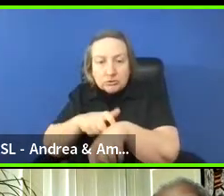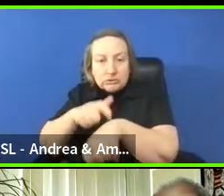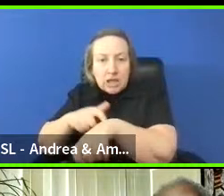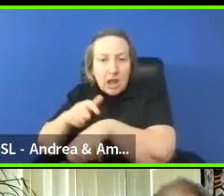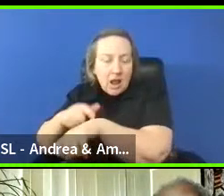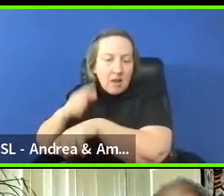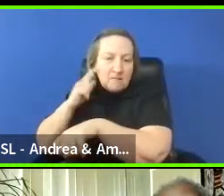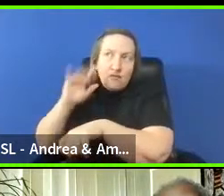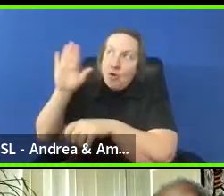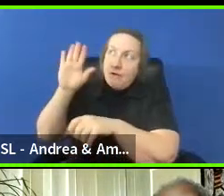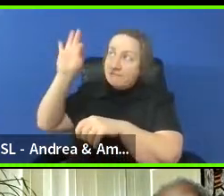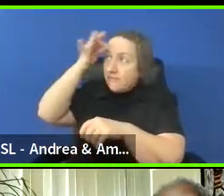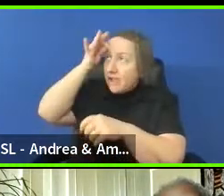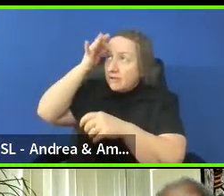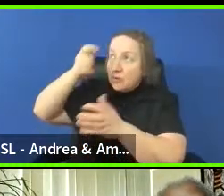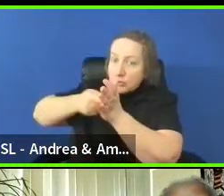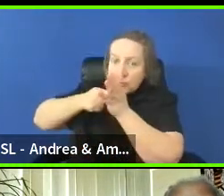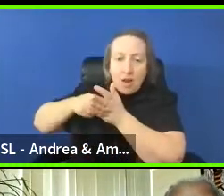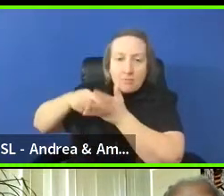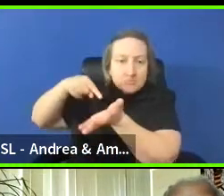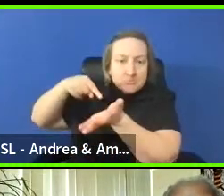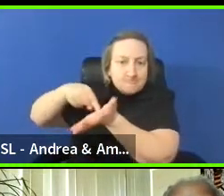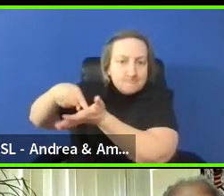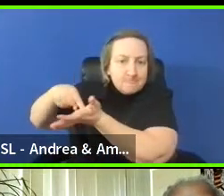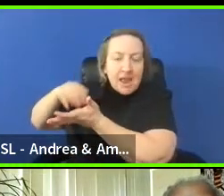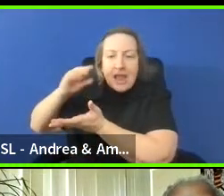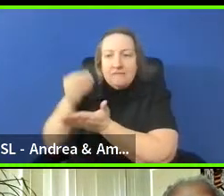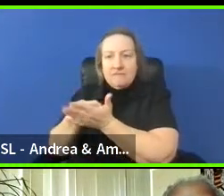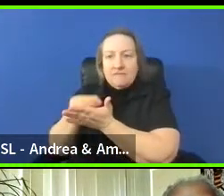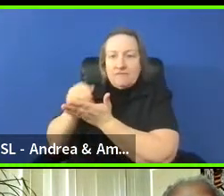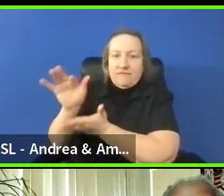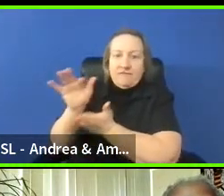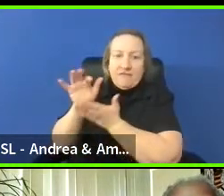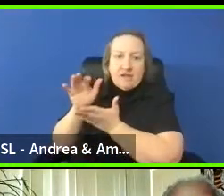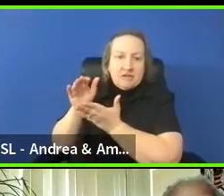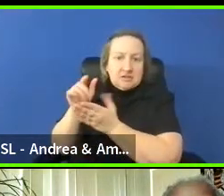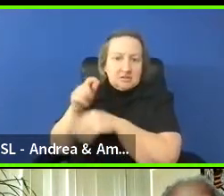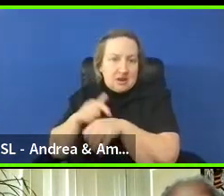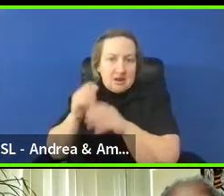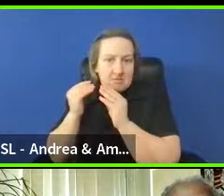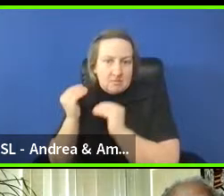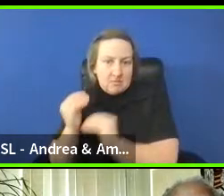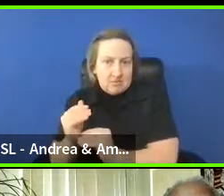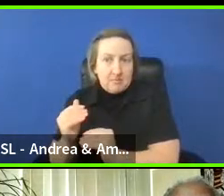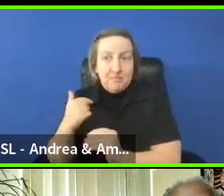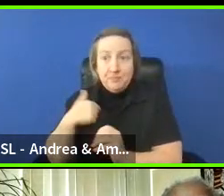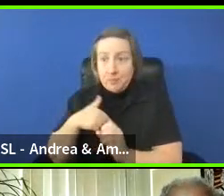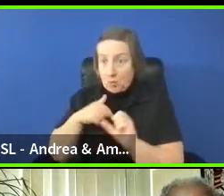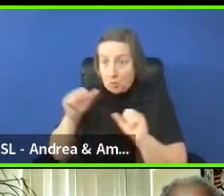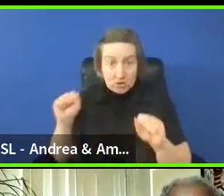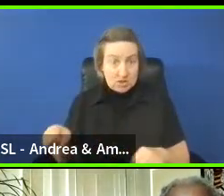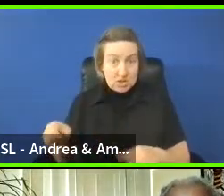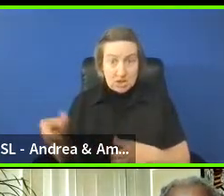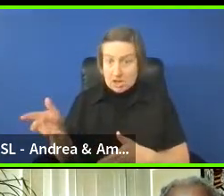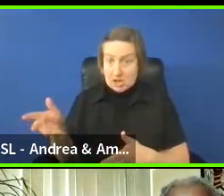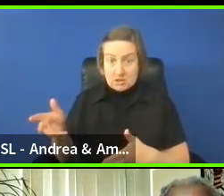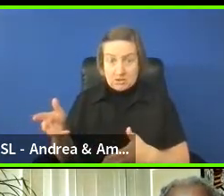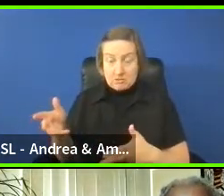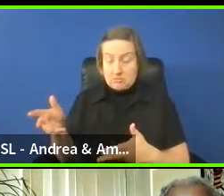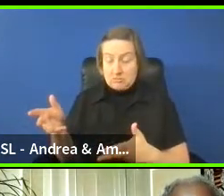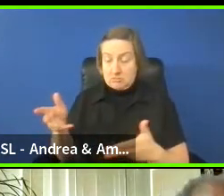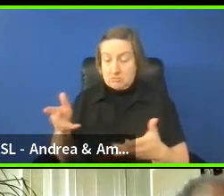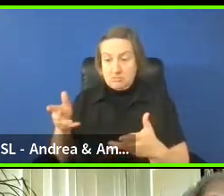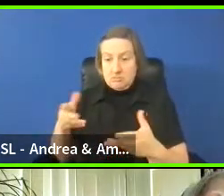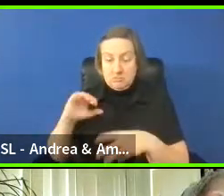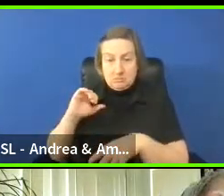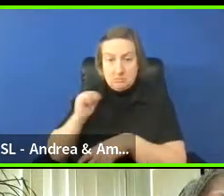federal guidelines and funding windows. But we can create